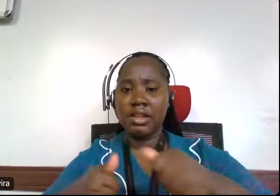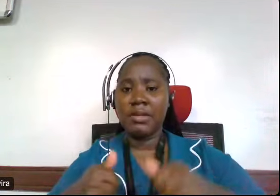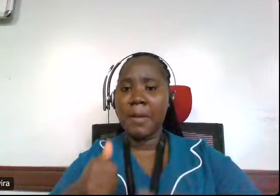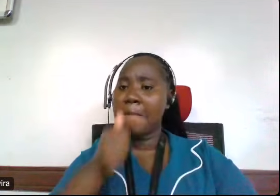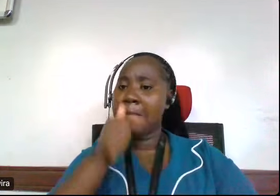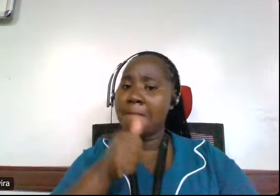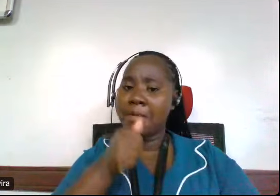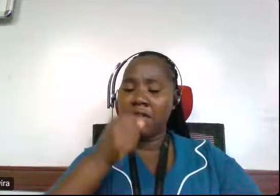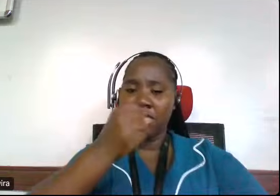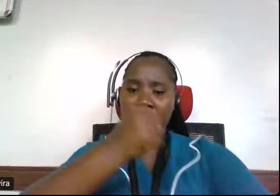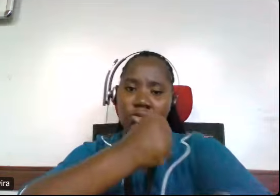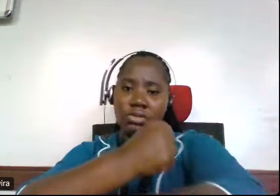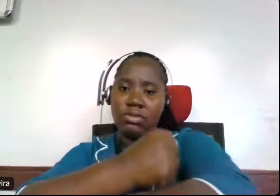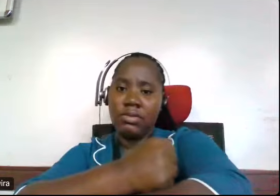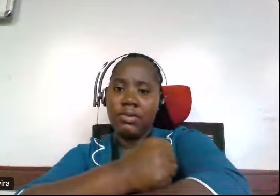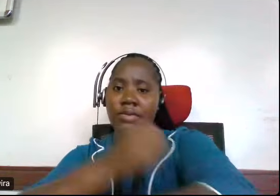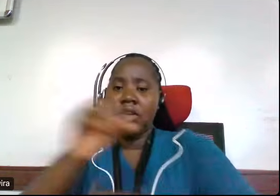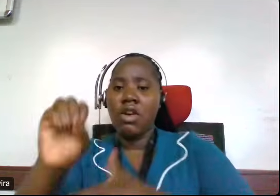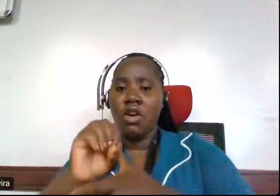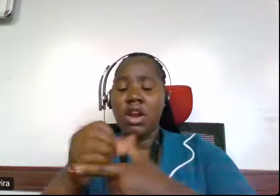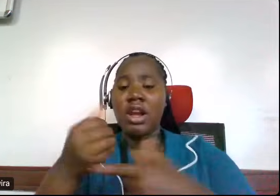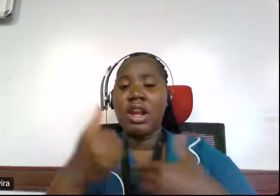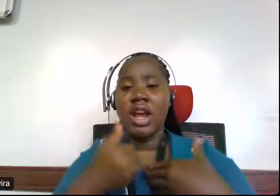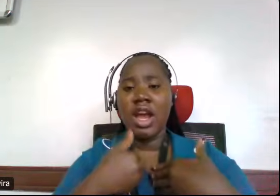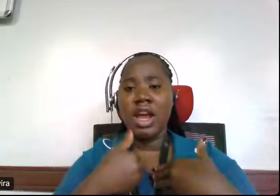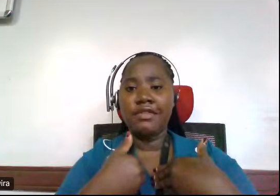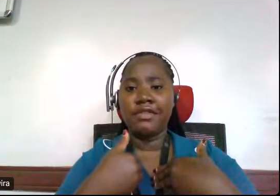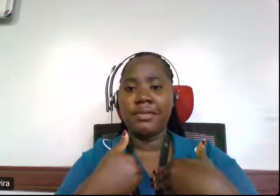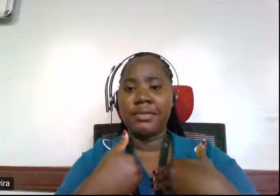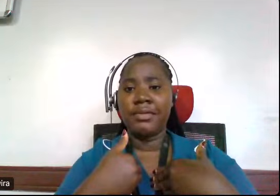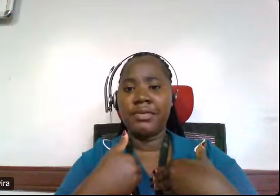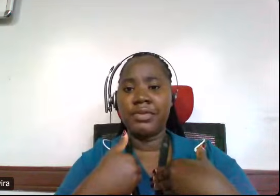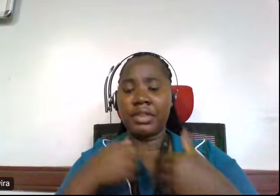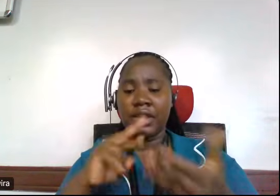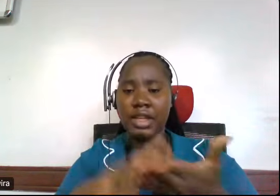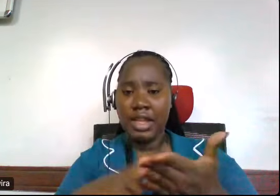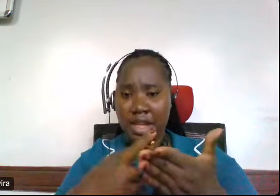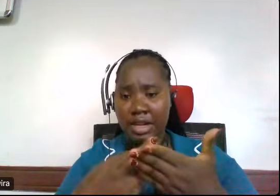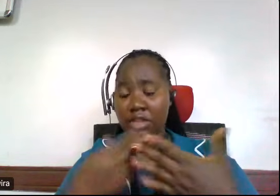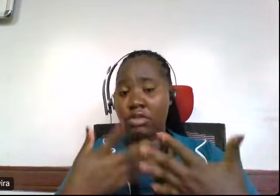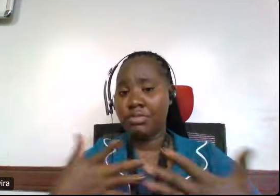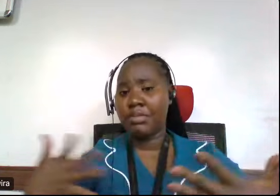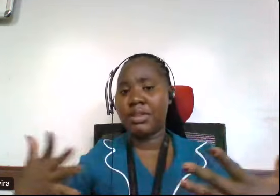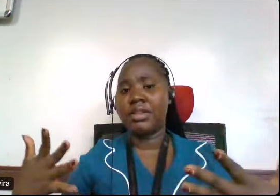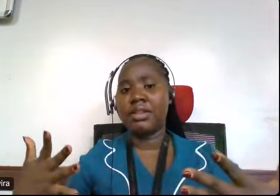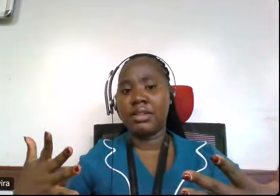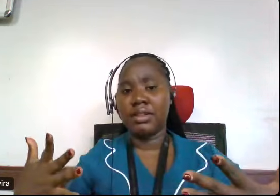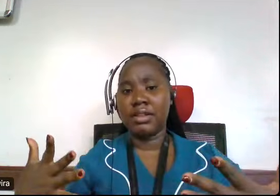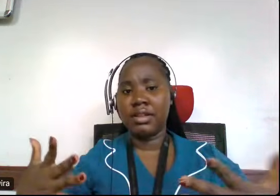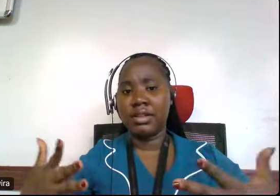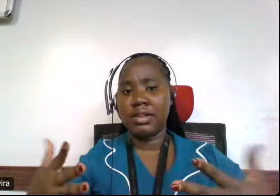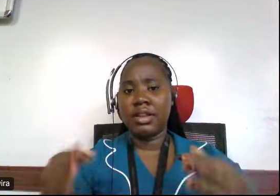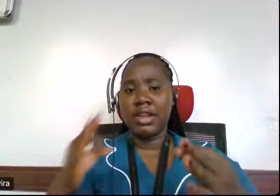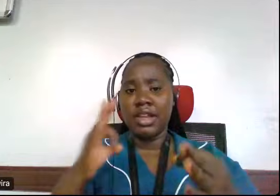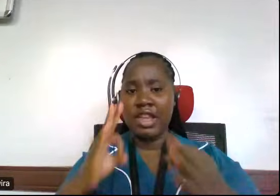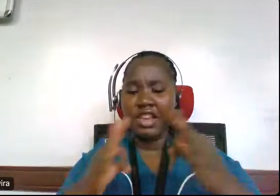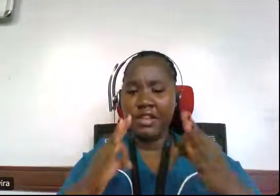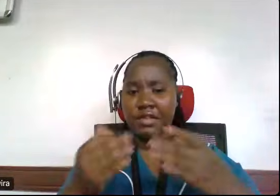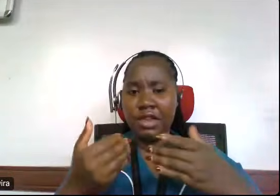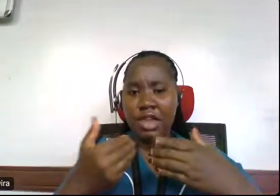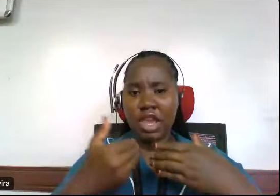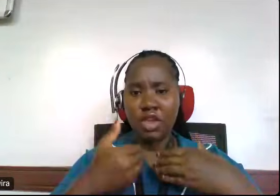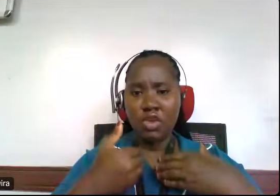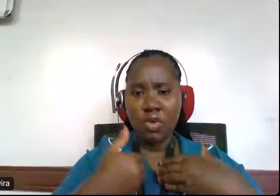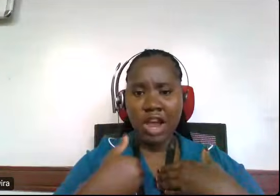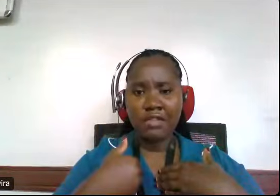school, or they have maybe rental properties. So long as they don't have a valid